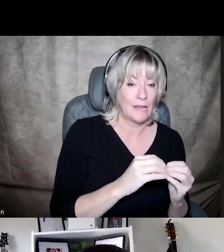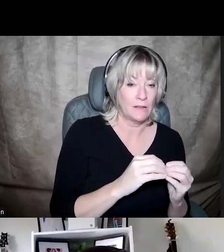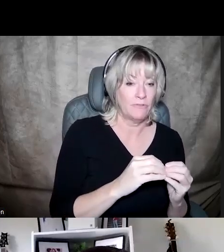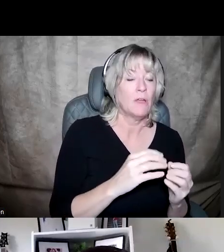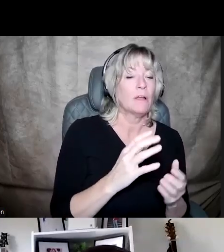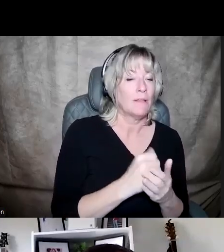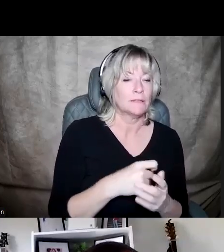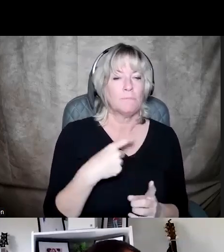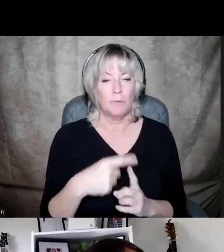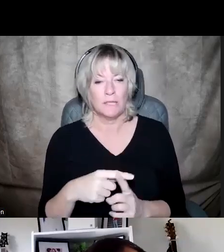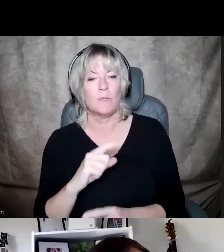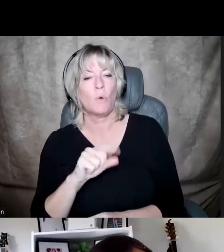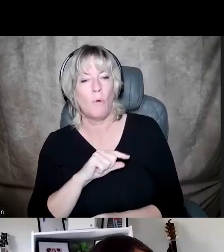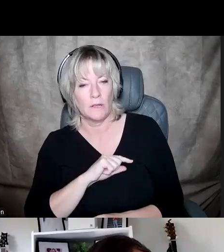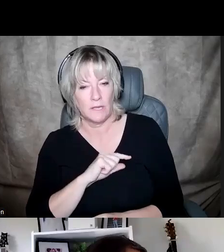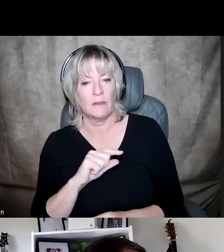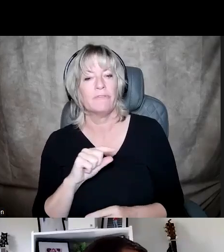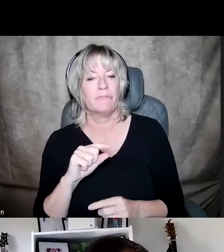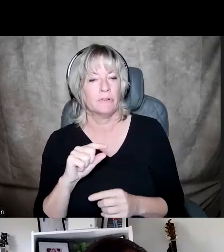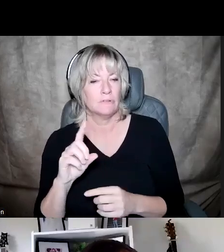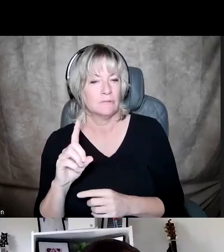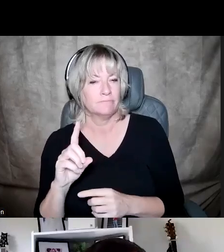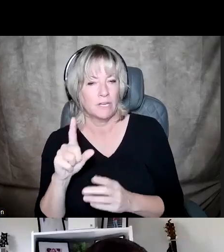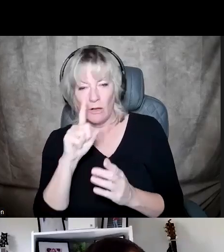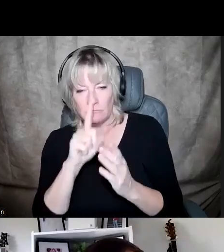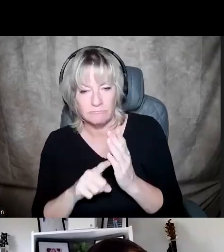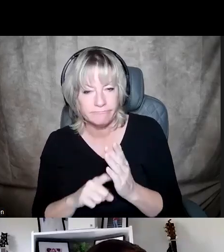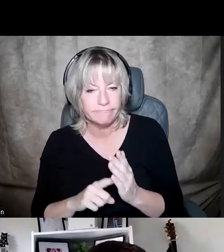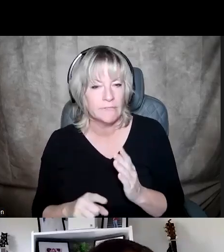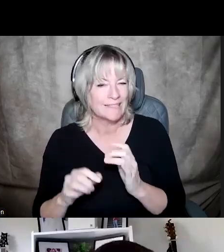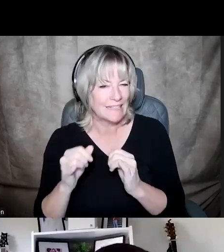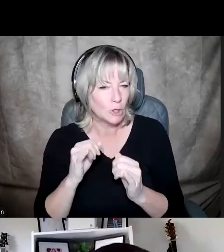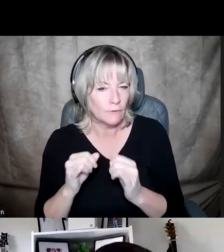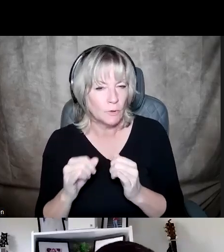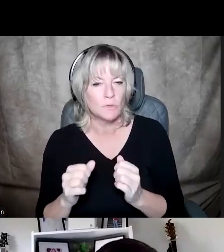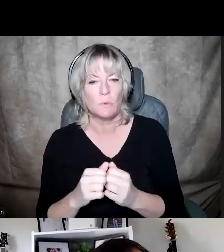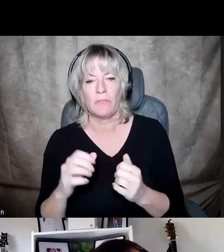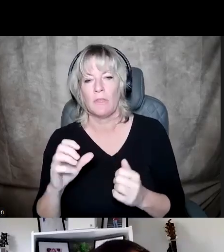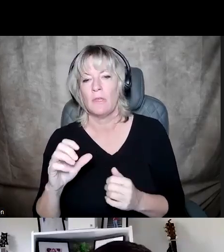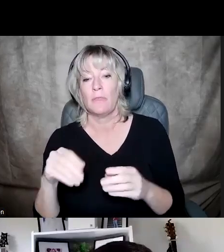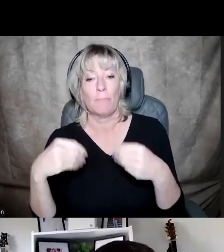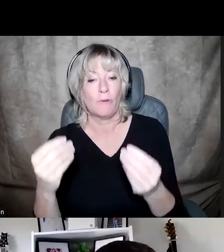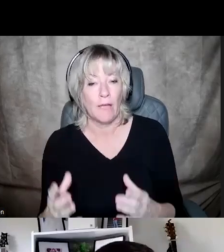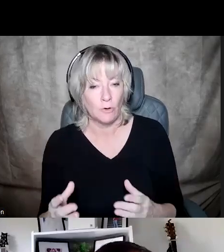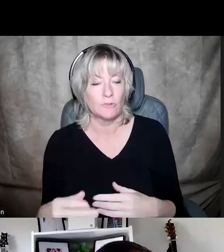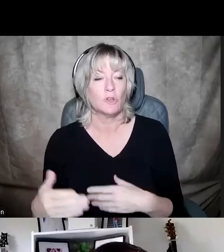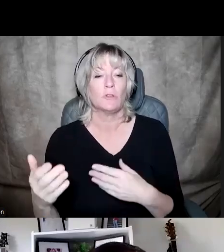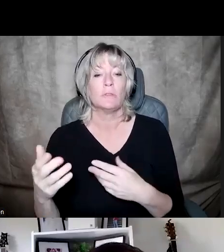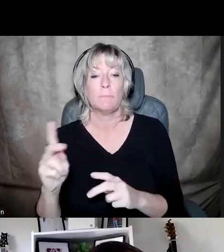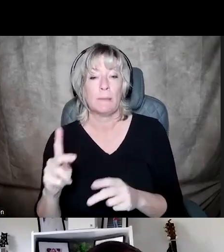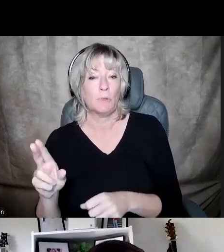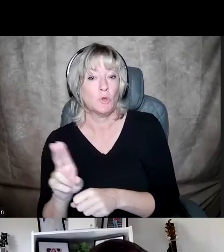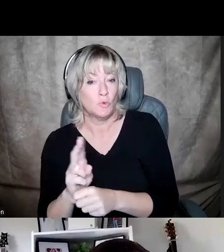we also conducted a series of qualitative sort of in-depth interviews with mental health crisis providers, service users, and